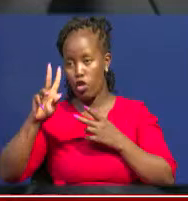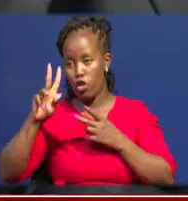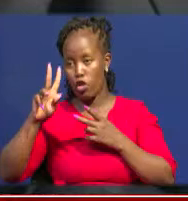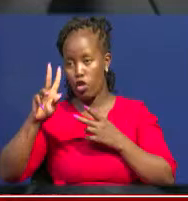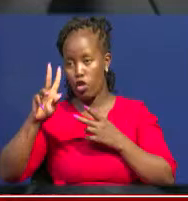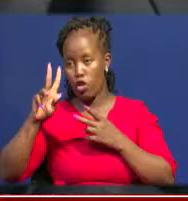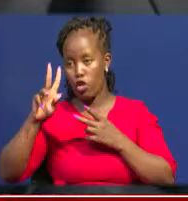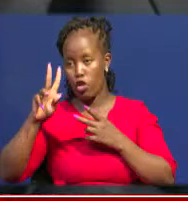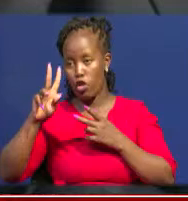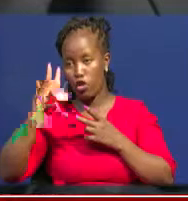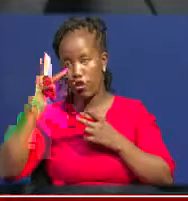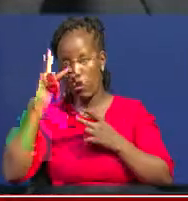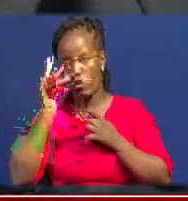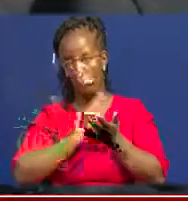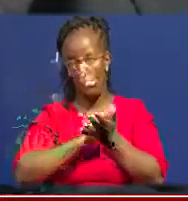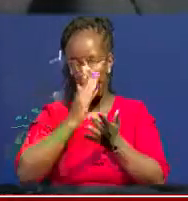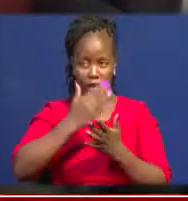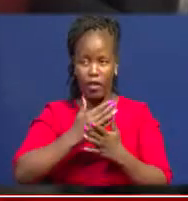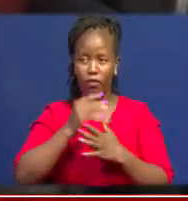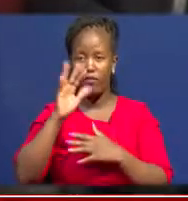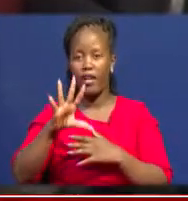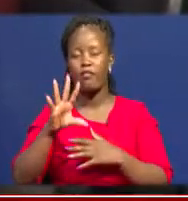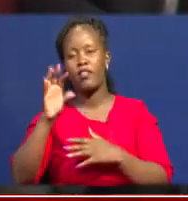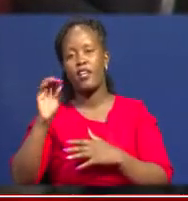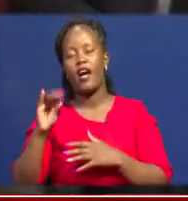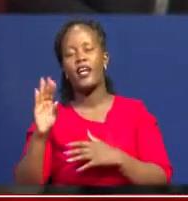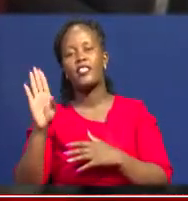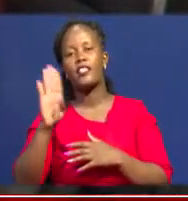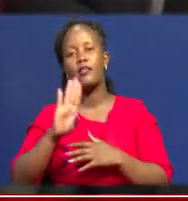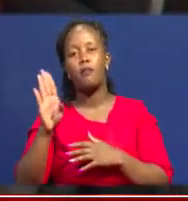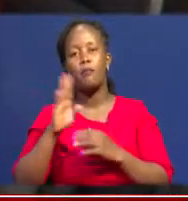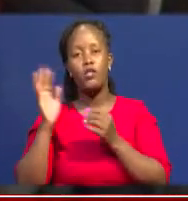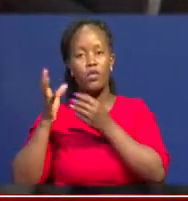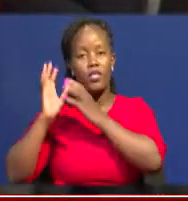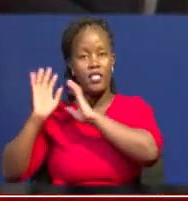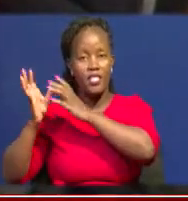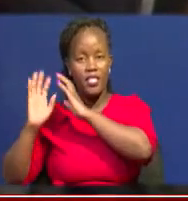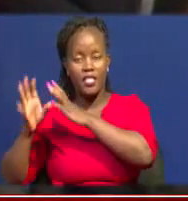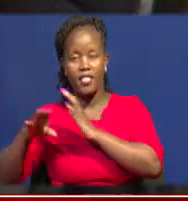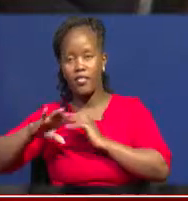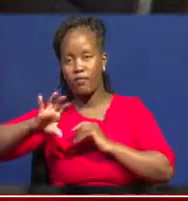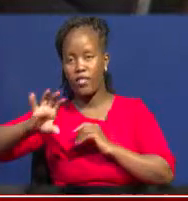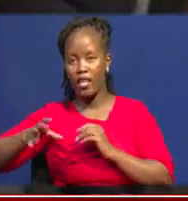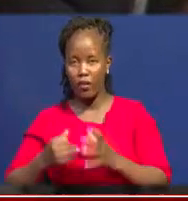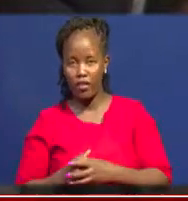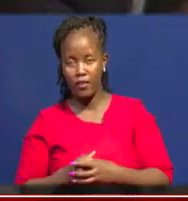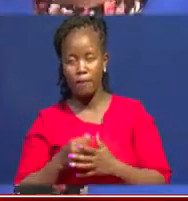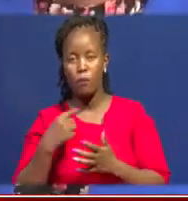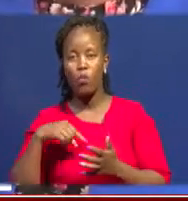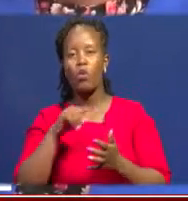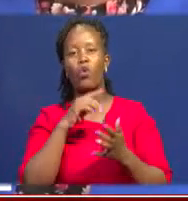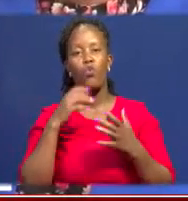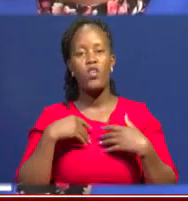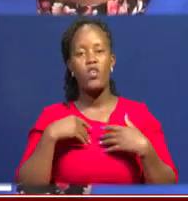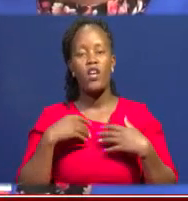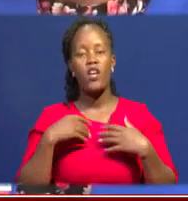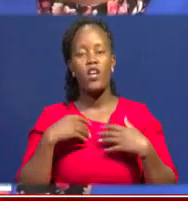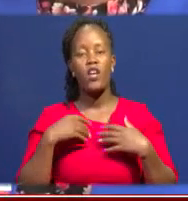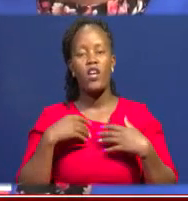funding of the energy power plant in Kilifi County. Include engaging with development partners and